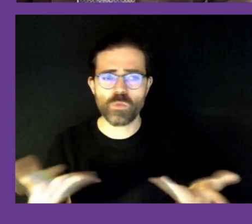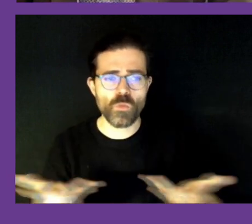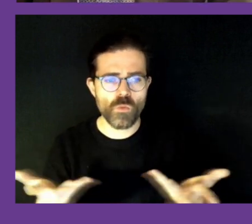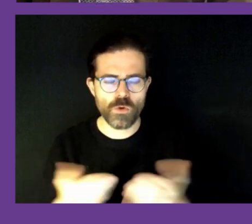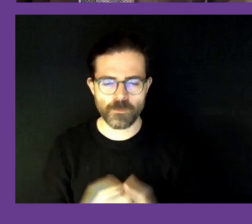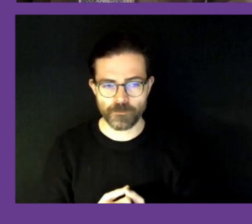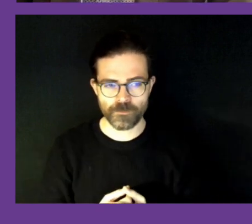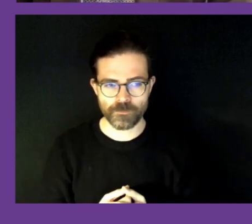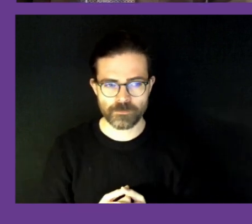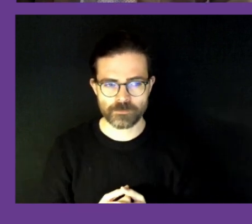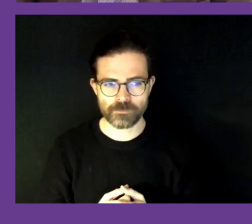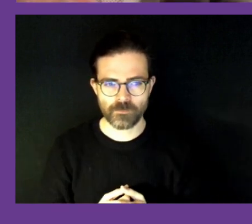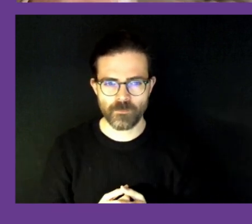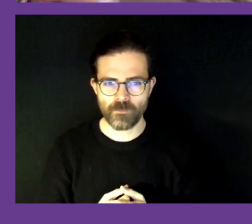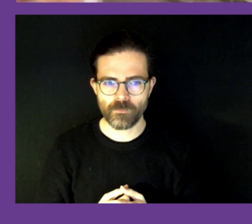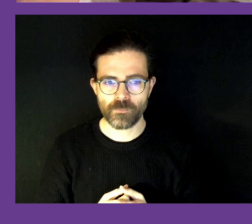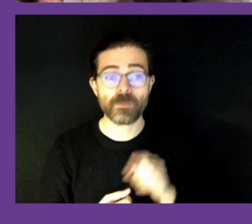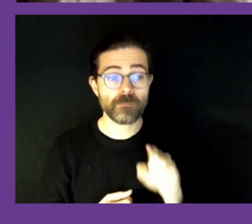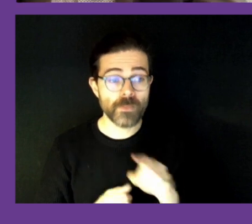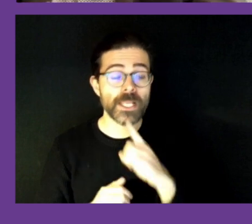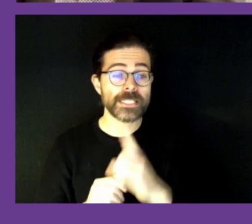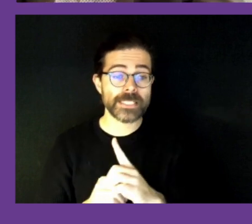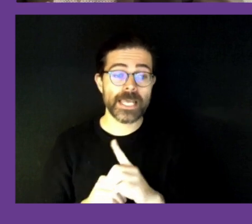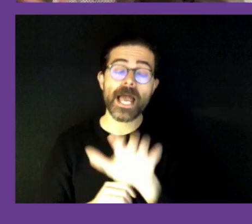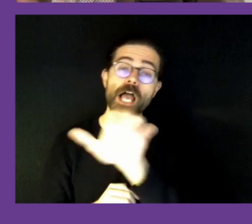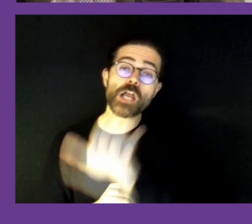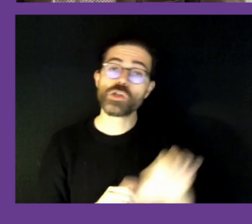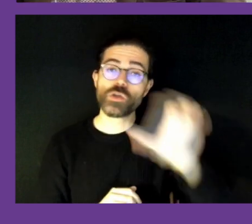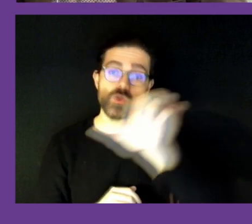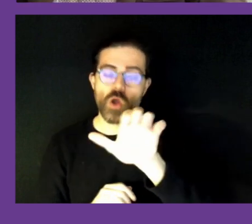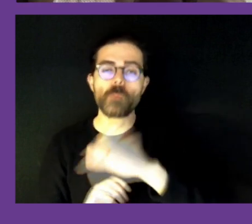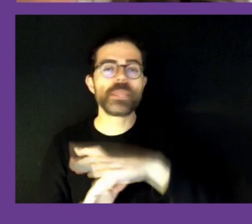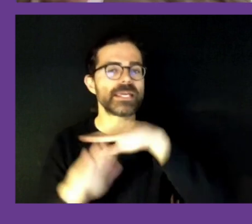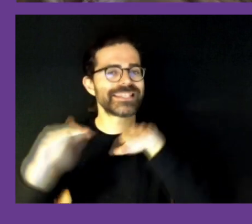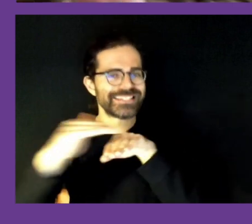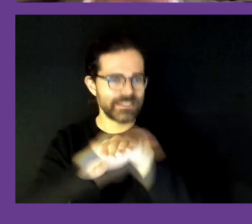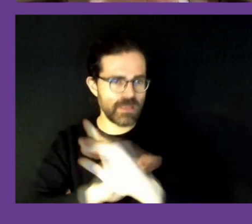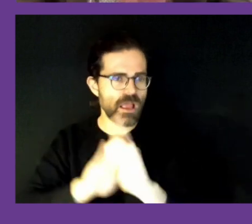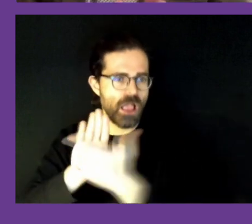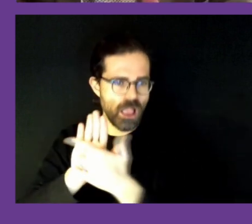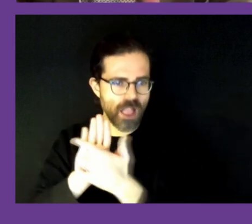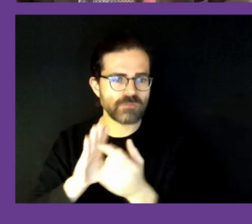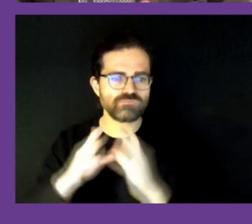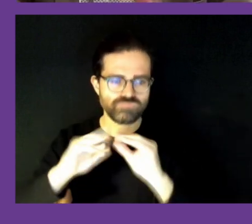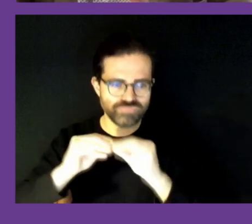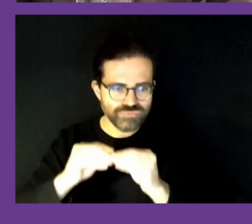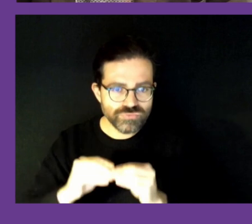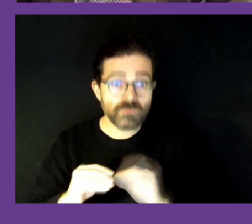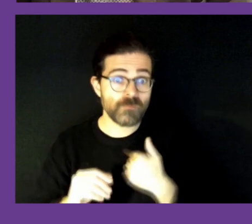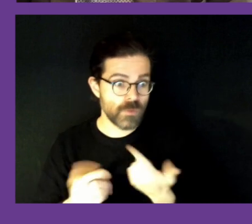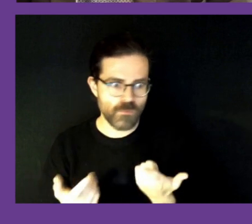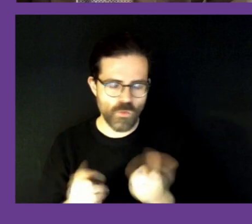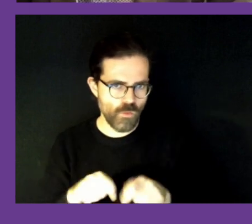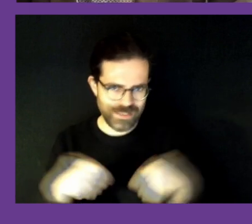bodies related to the European Accessibility Act directly, because we have a liaison with CENSELEC that we have just started and we